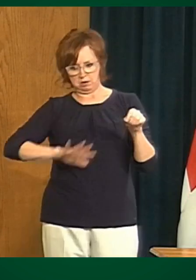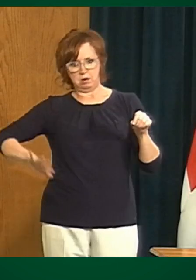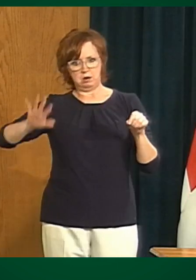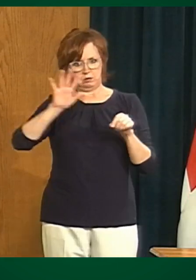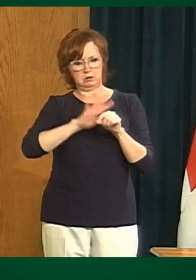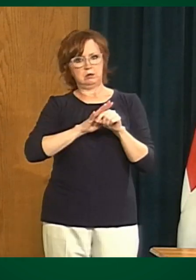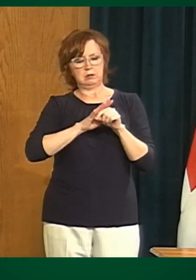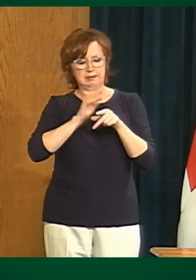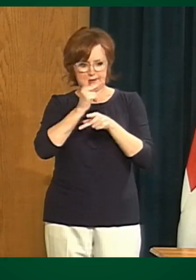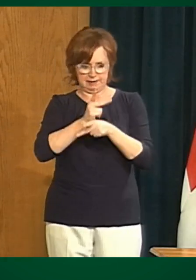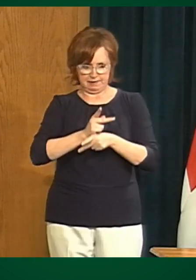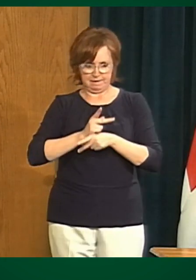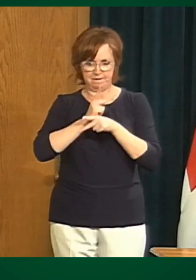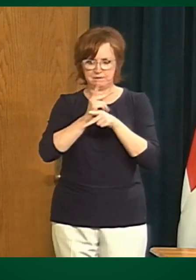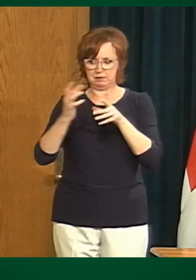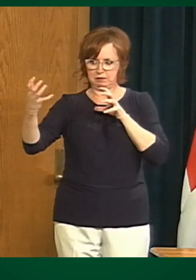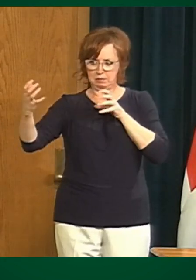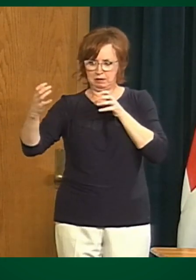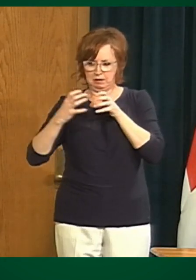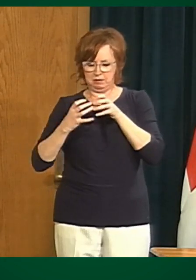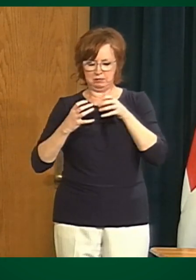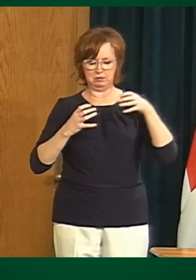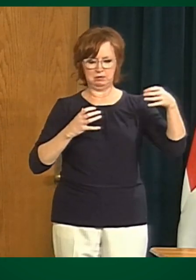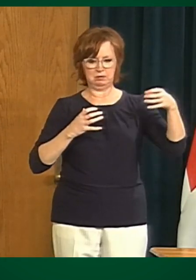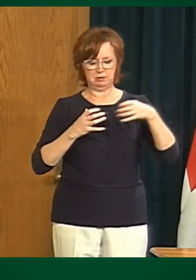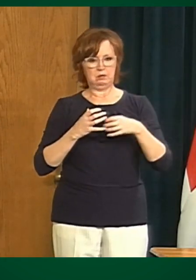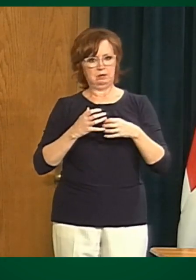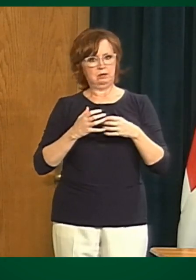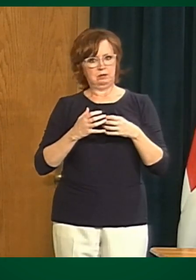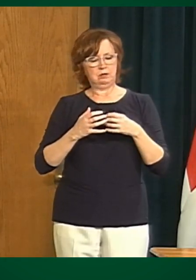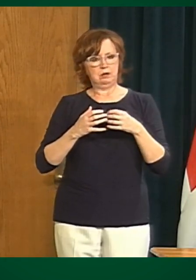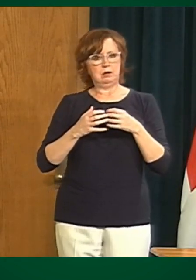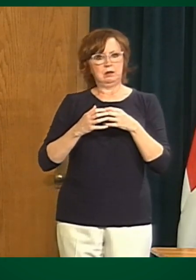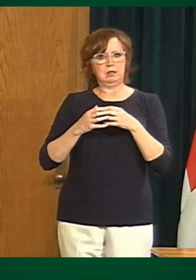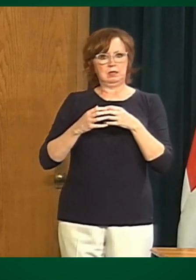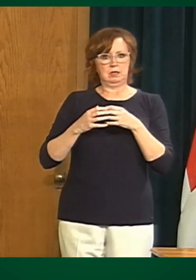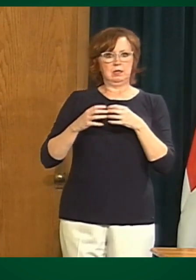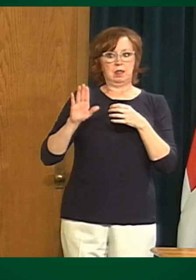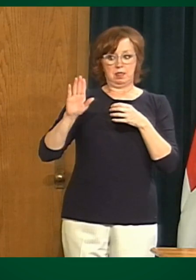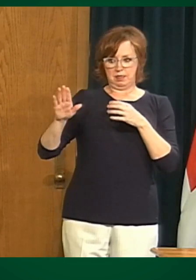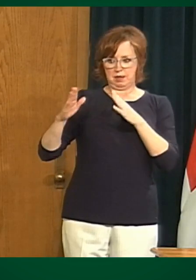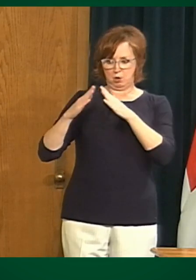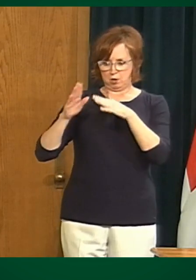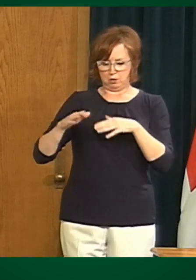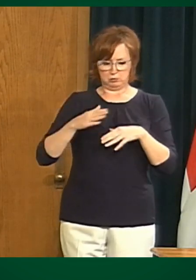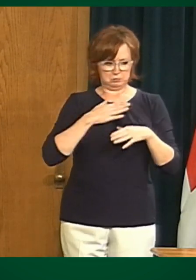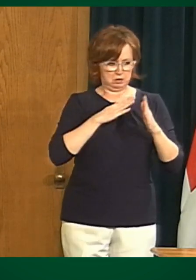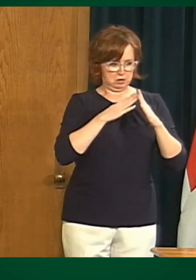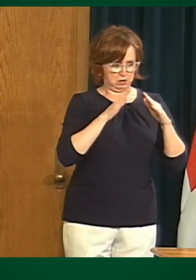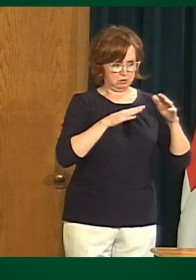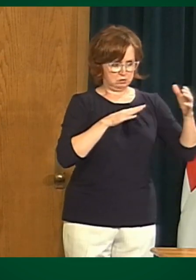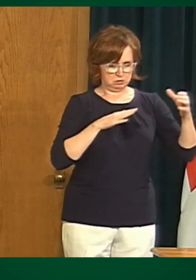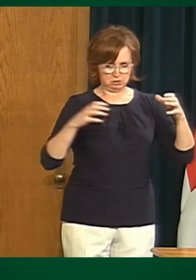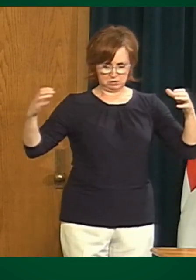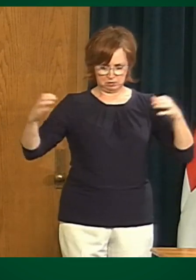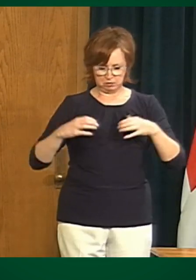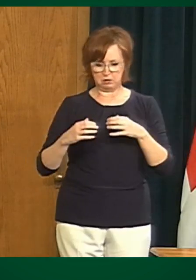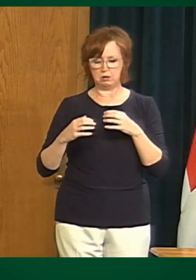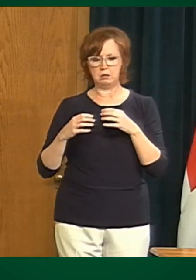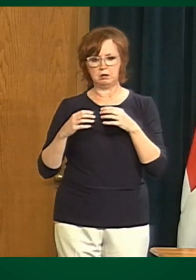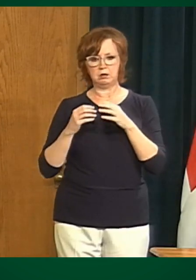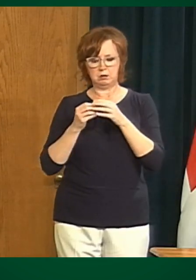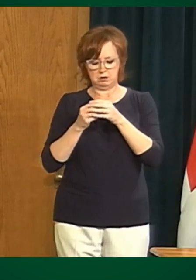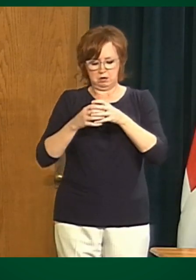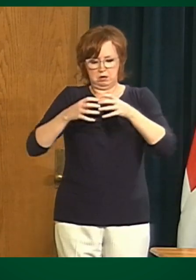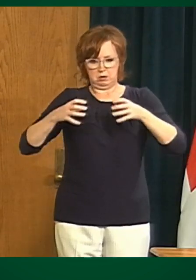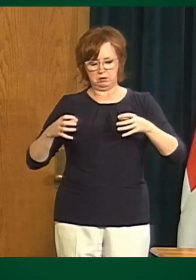but it is connecting with just one or two friends or one or two households, just to expand your circle